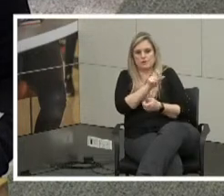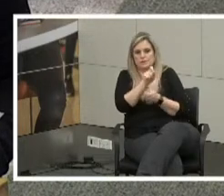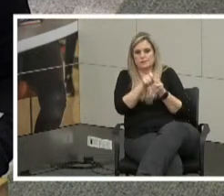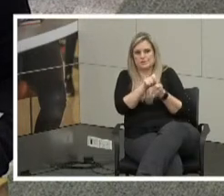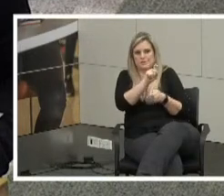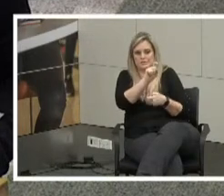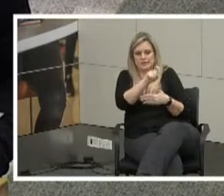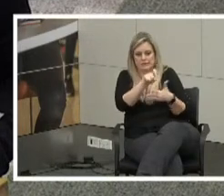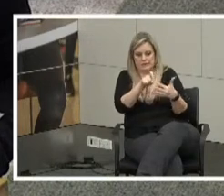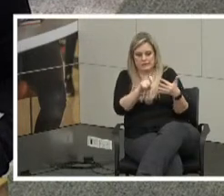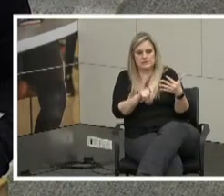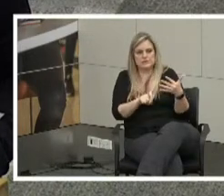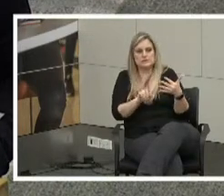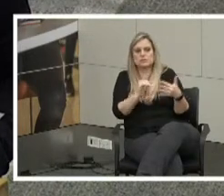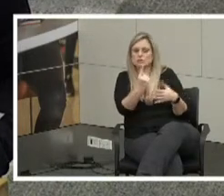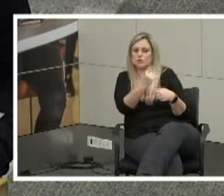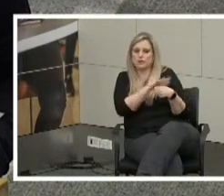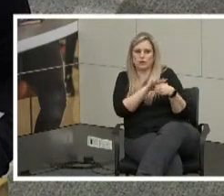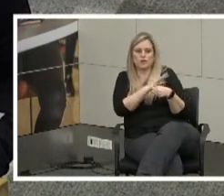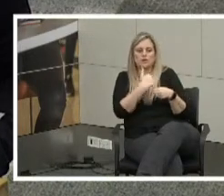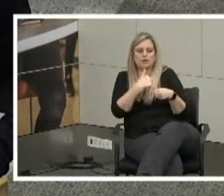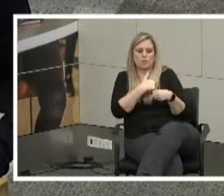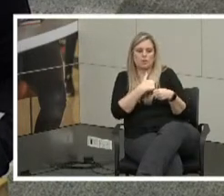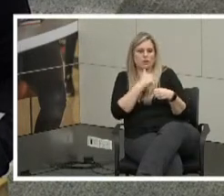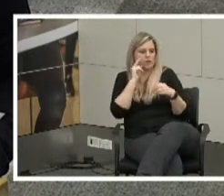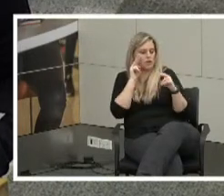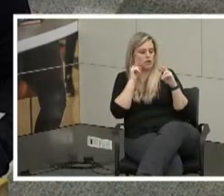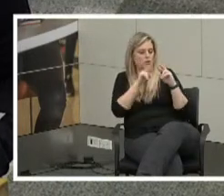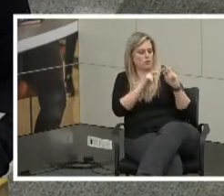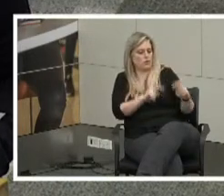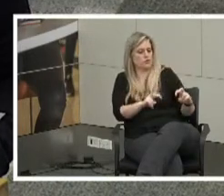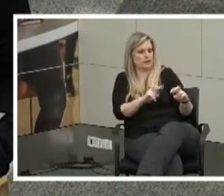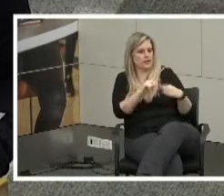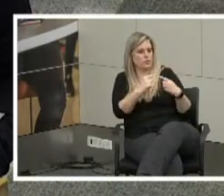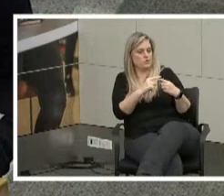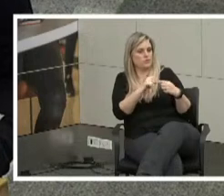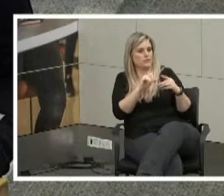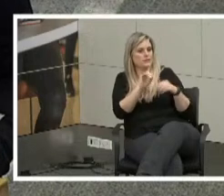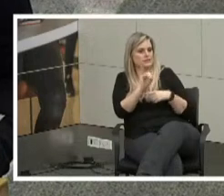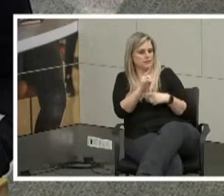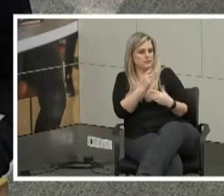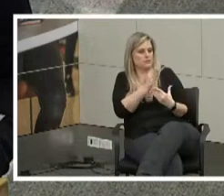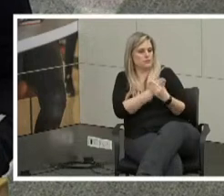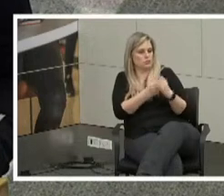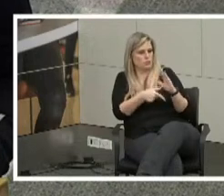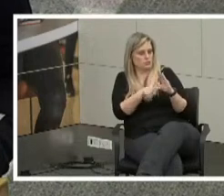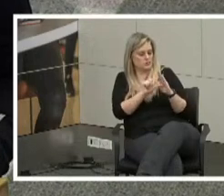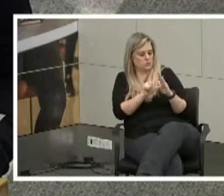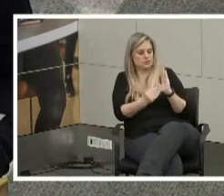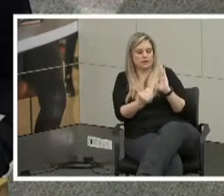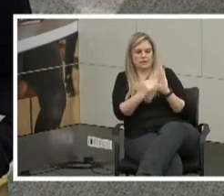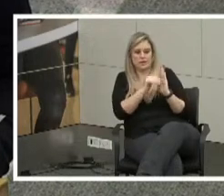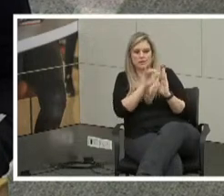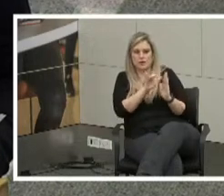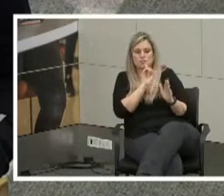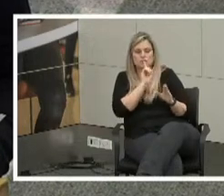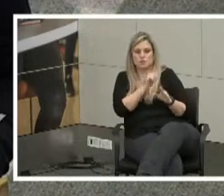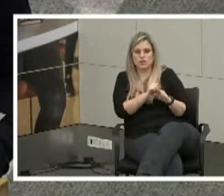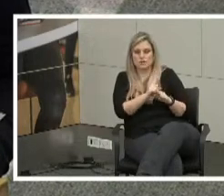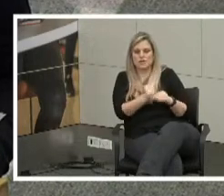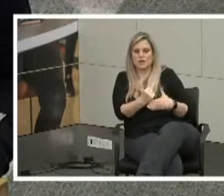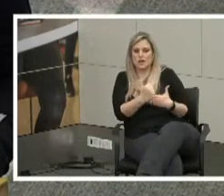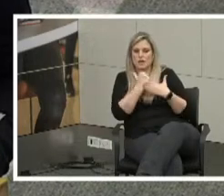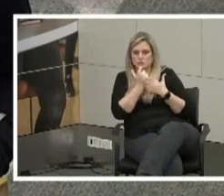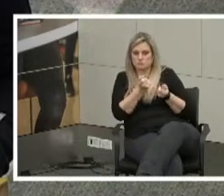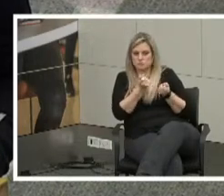needs so that's one area that we looked at when we did the folder reviews um again that really informed